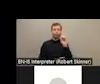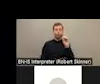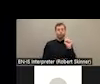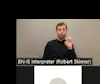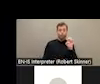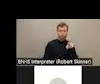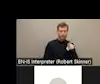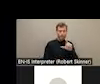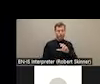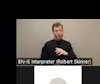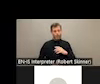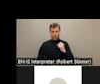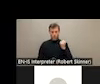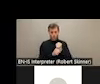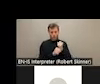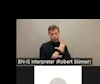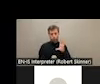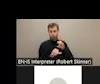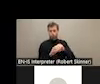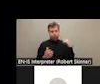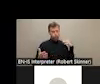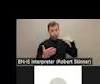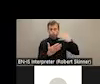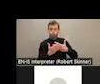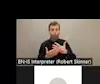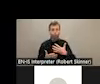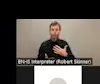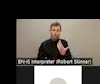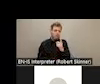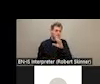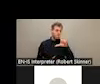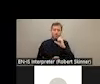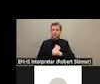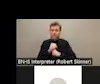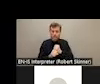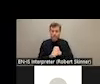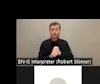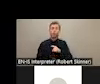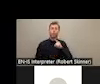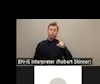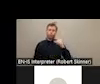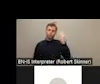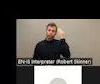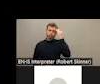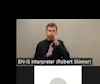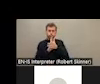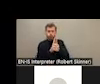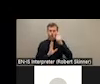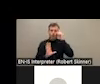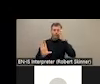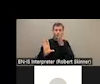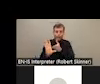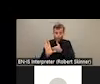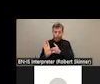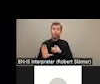schools, including as a psychologist and an IE teacher training coordinator, and is now an inclusive education project manager at